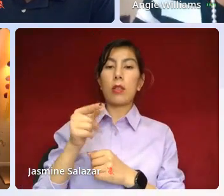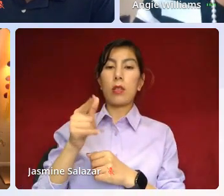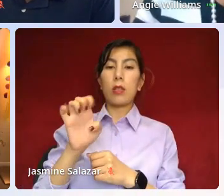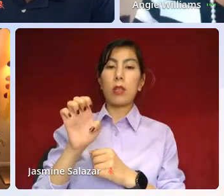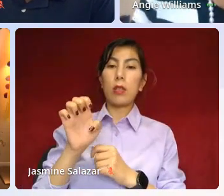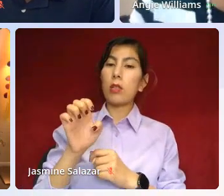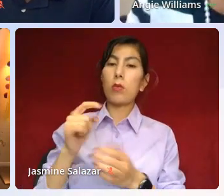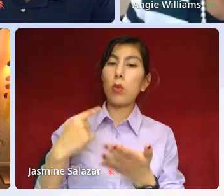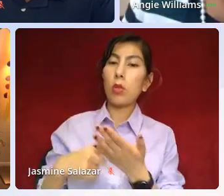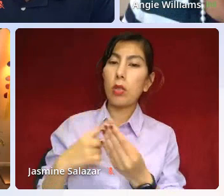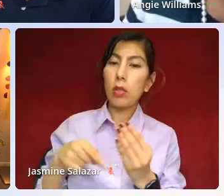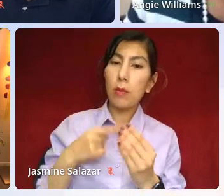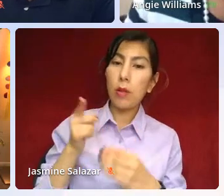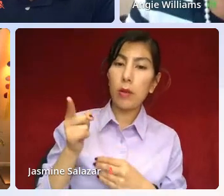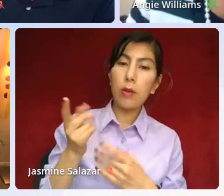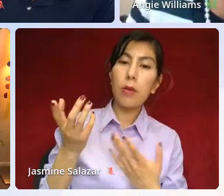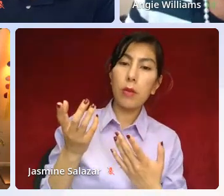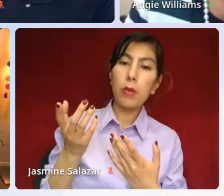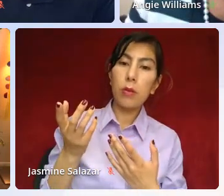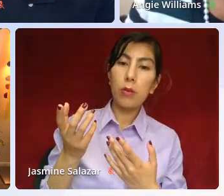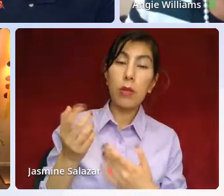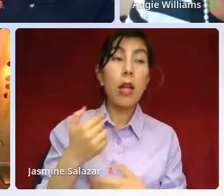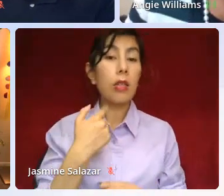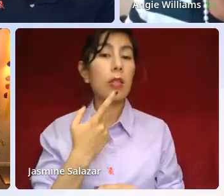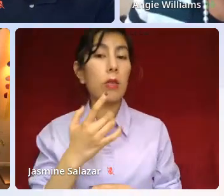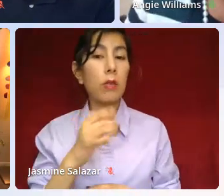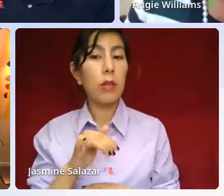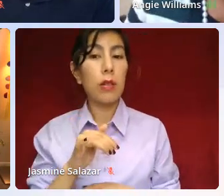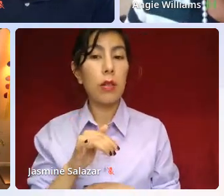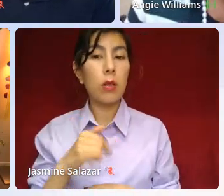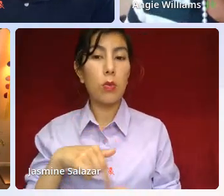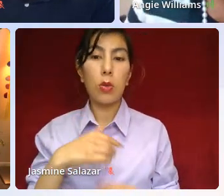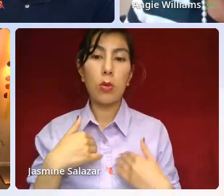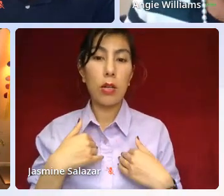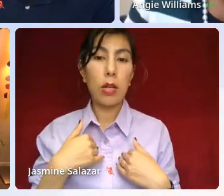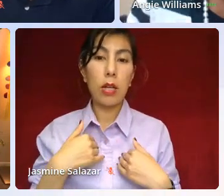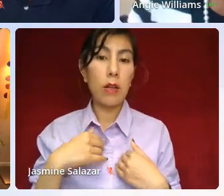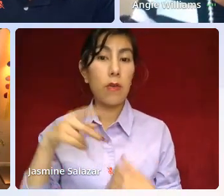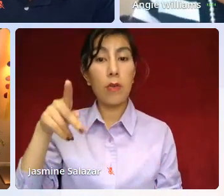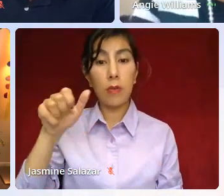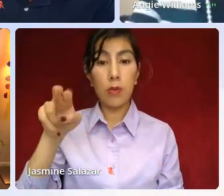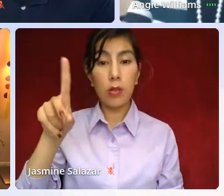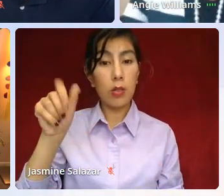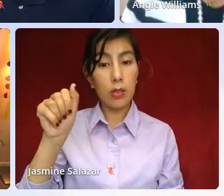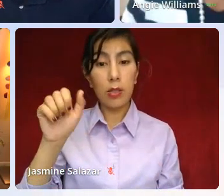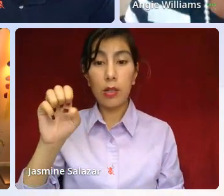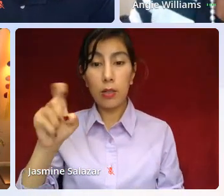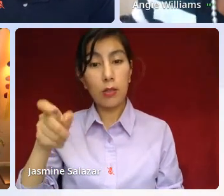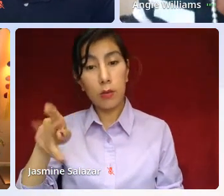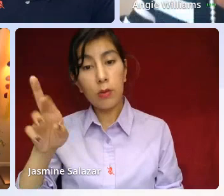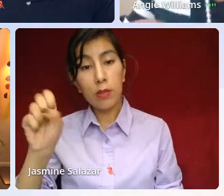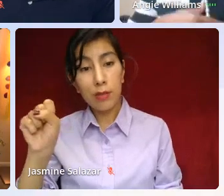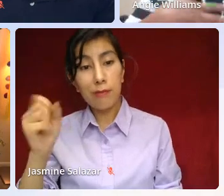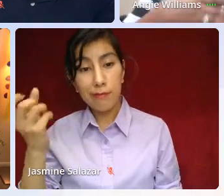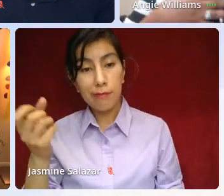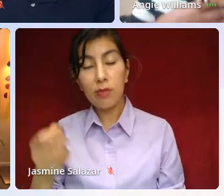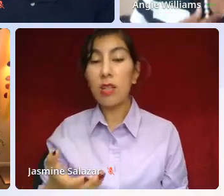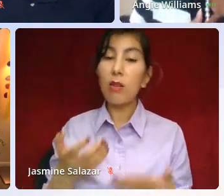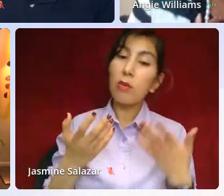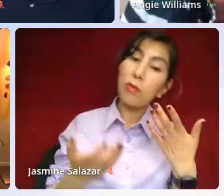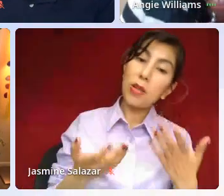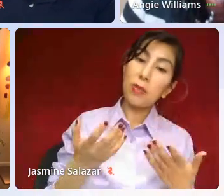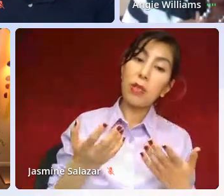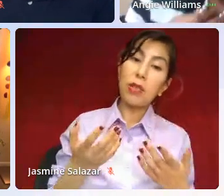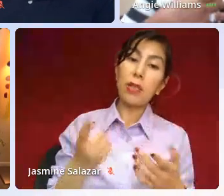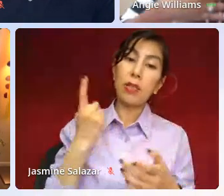Albany? Well, I can tell you that we don't have a Panda Express. Well, maybe somebody can